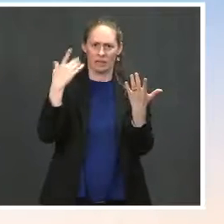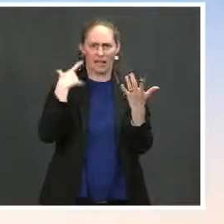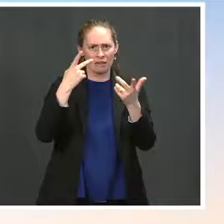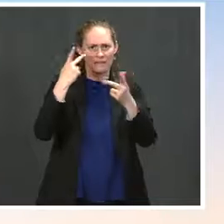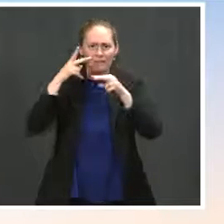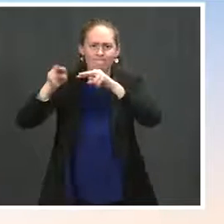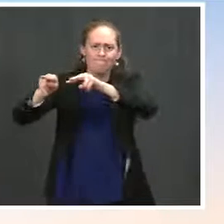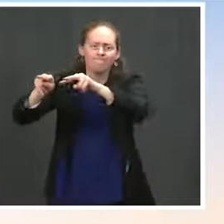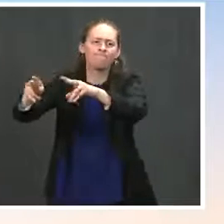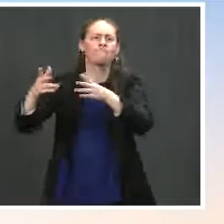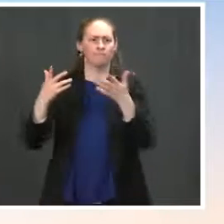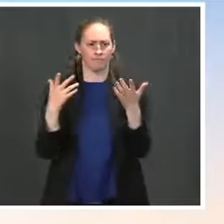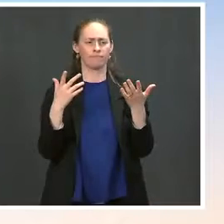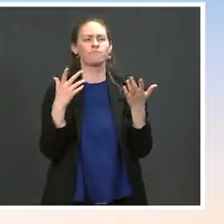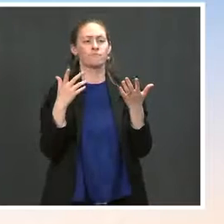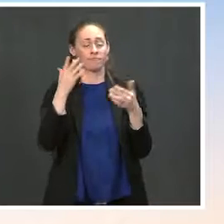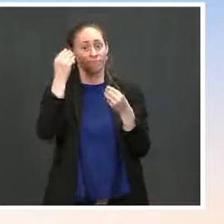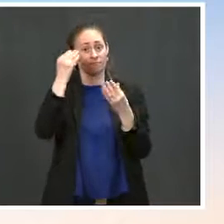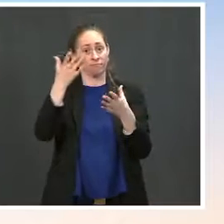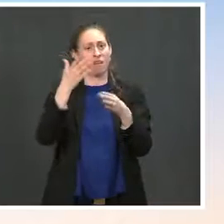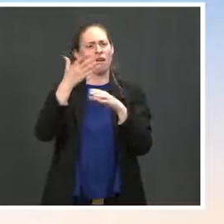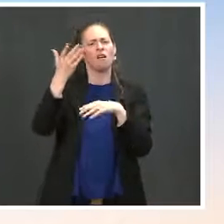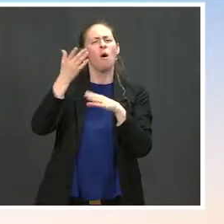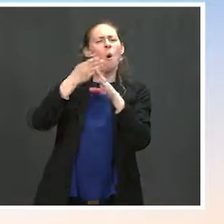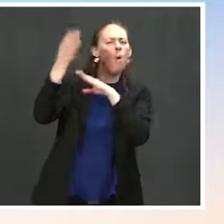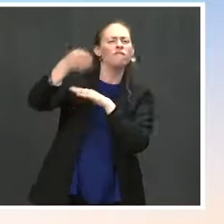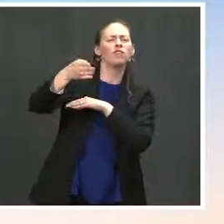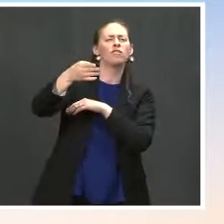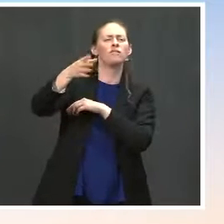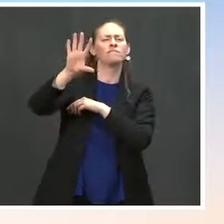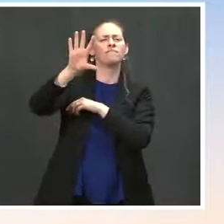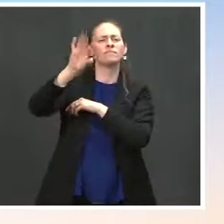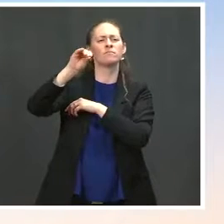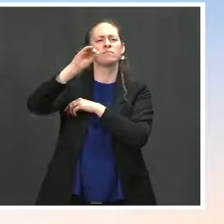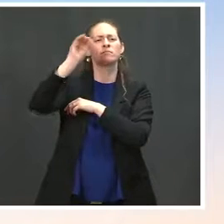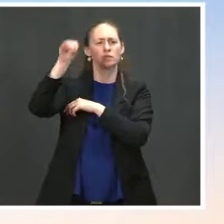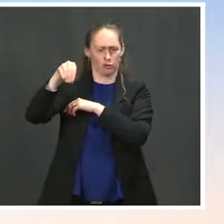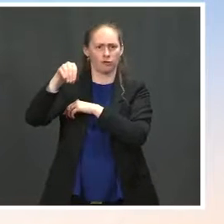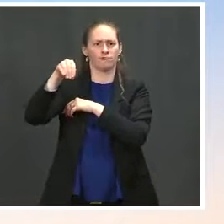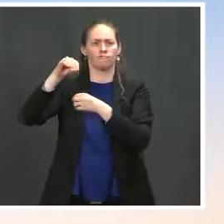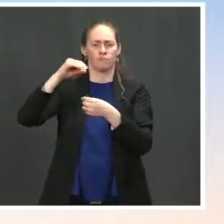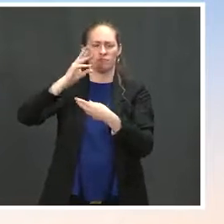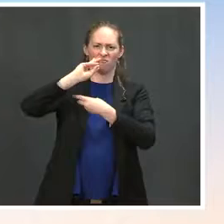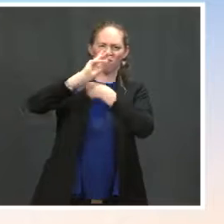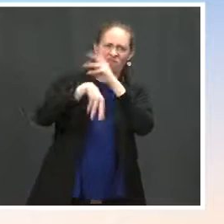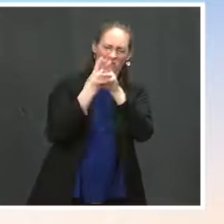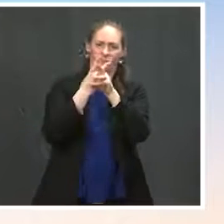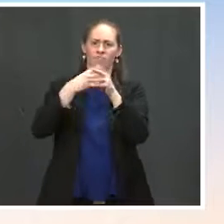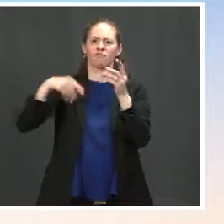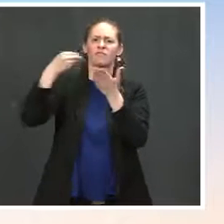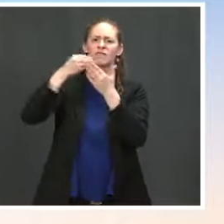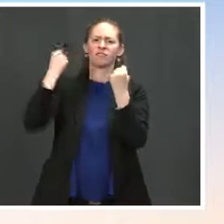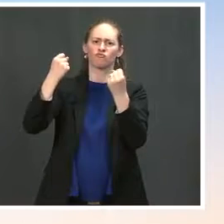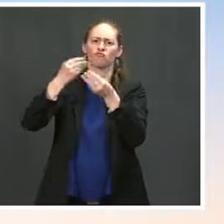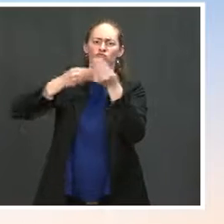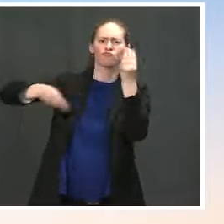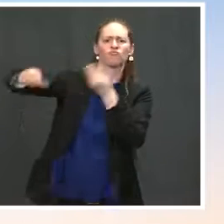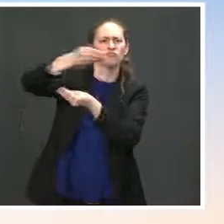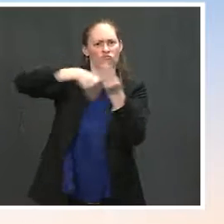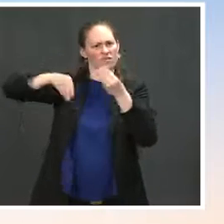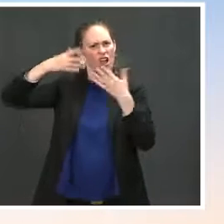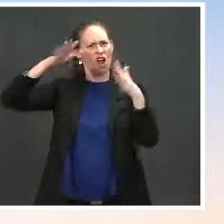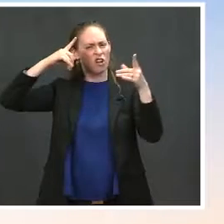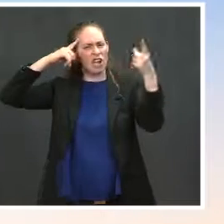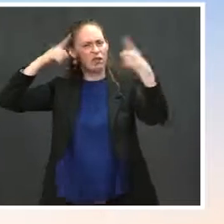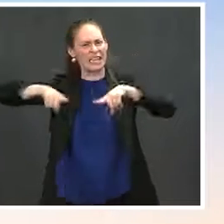over 50% of global GDP agreed here today that they're going for